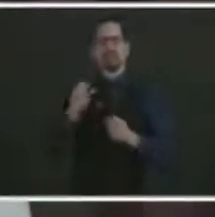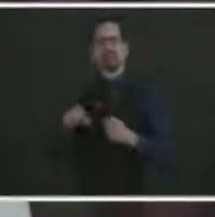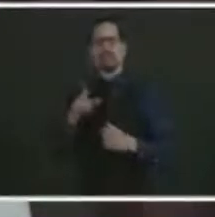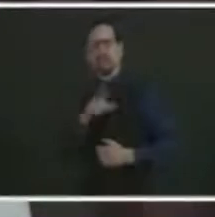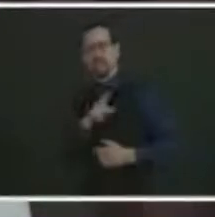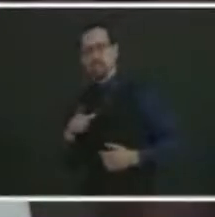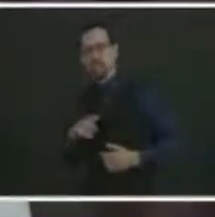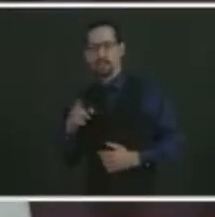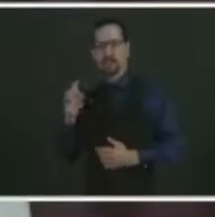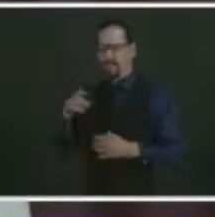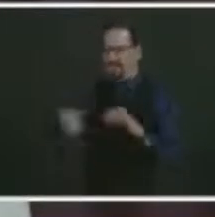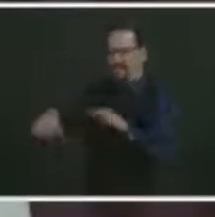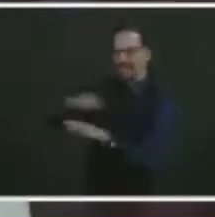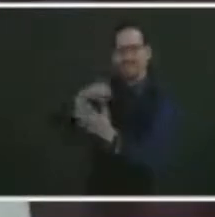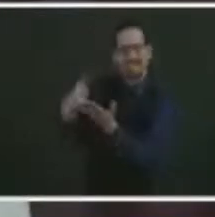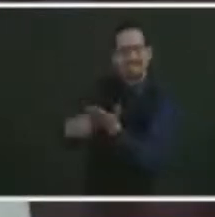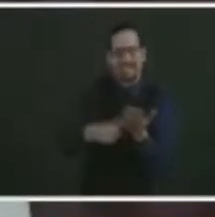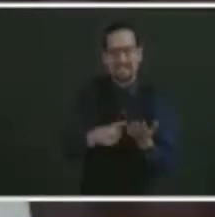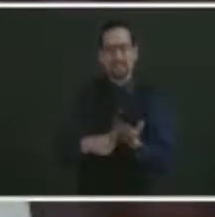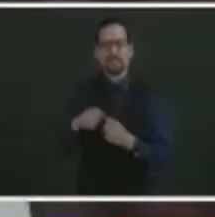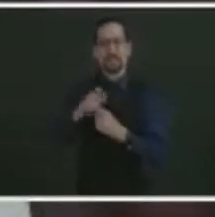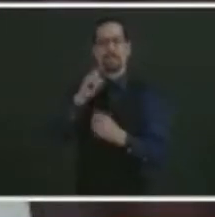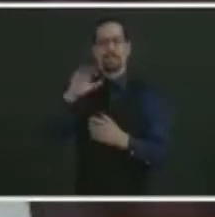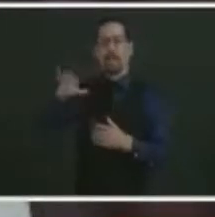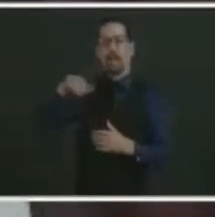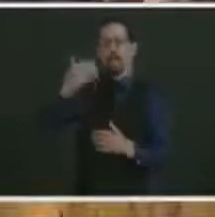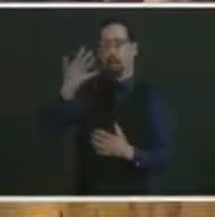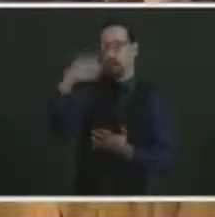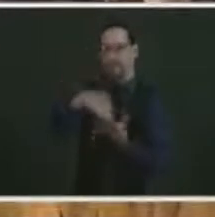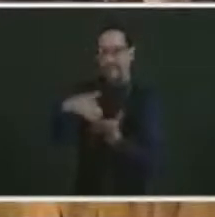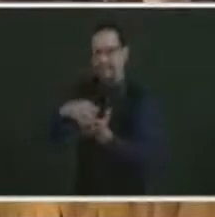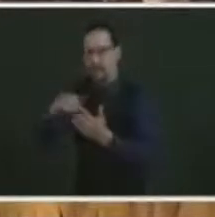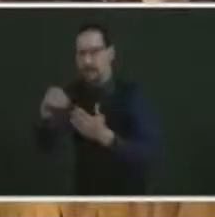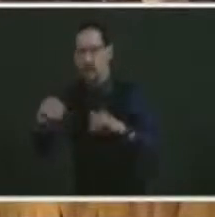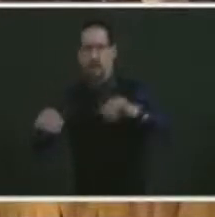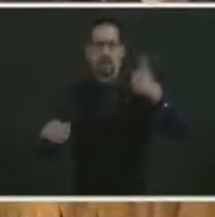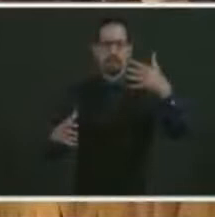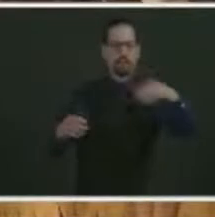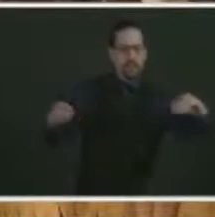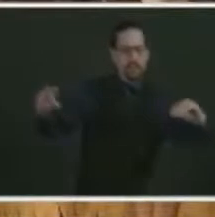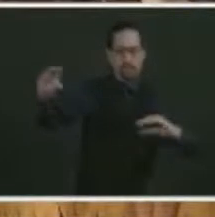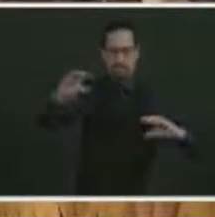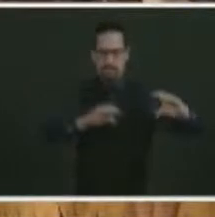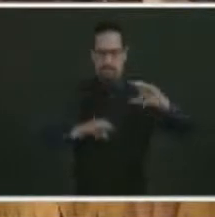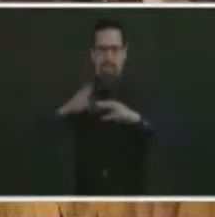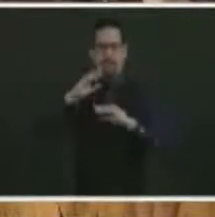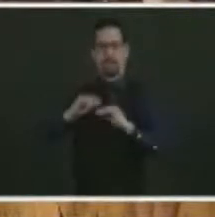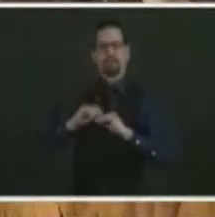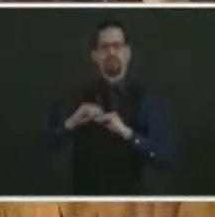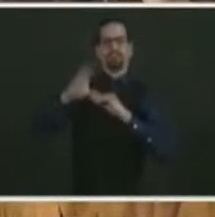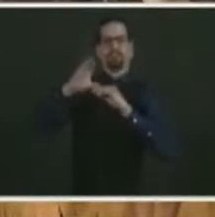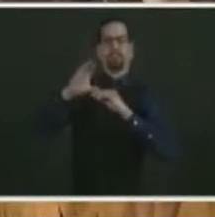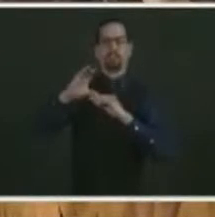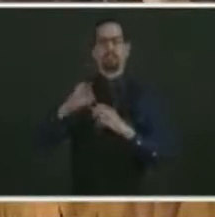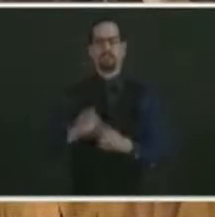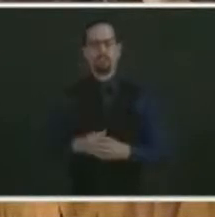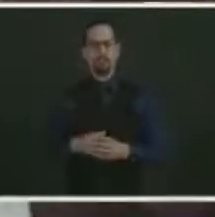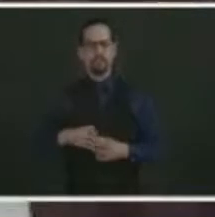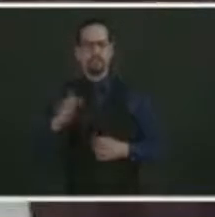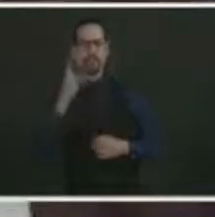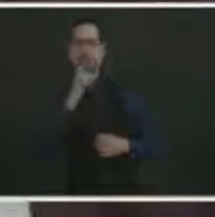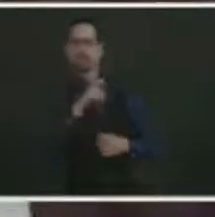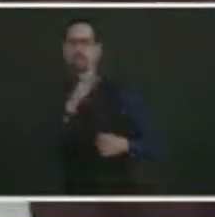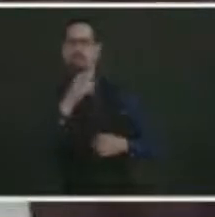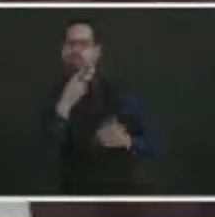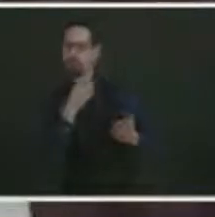savings statewide from their participation as well. To be clear on how it works, potentially a day or two, a week off. So the program is